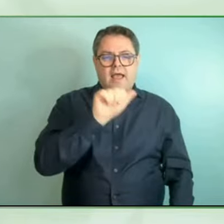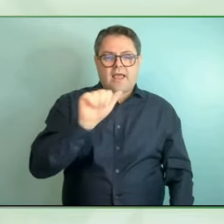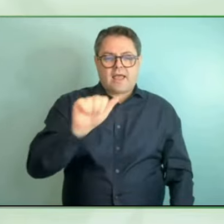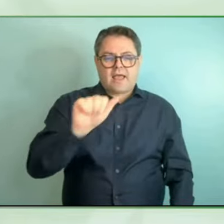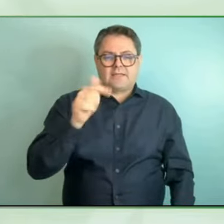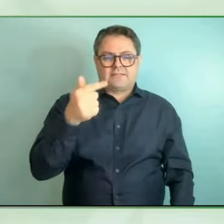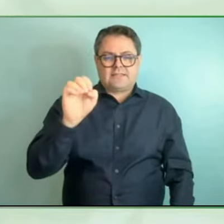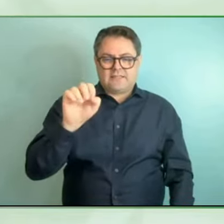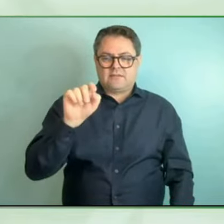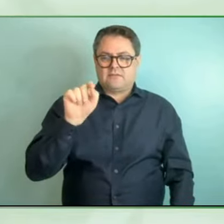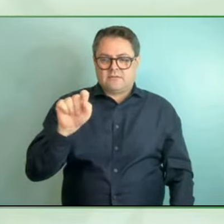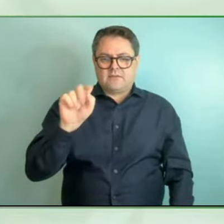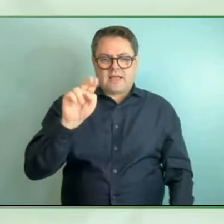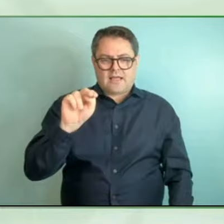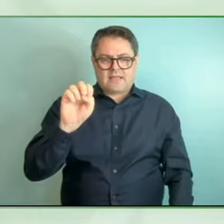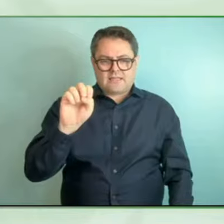AAATE.net,